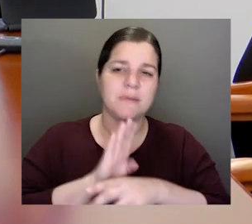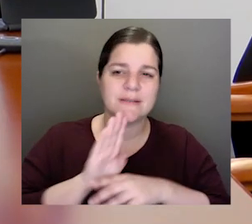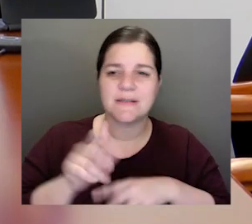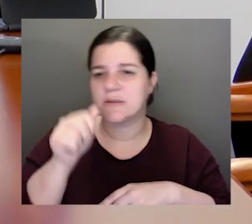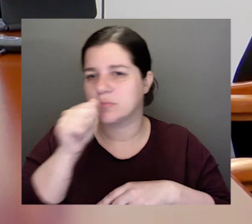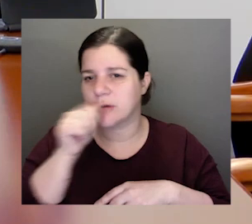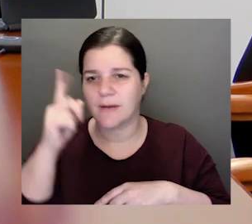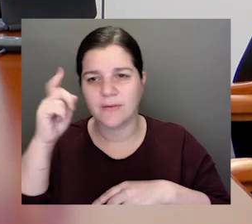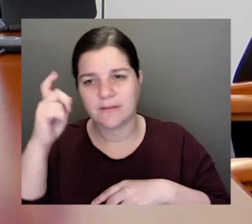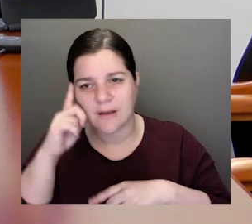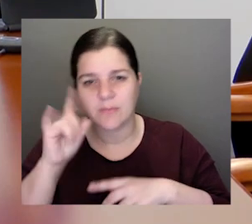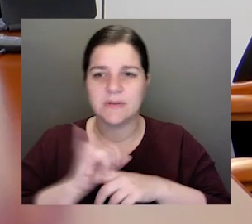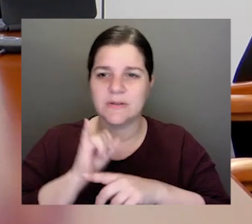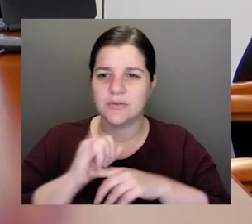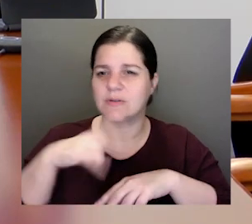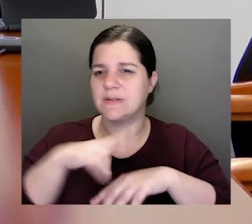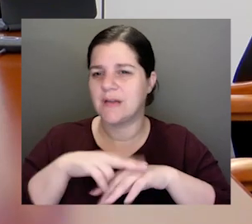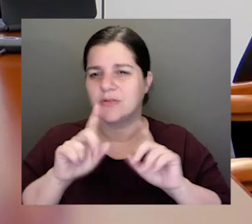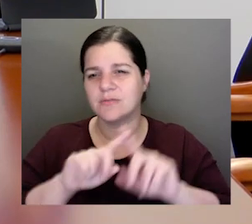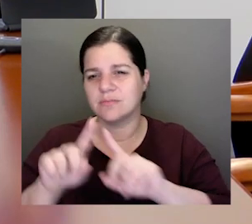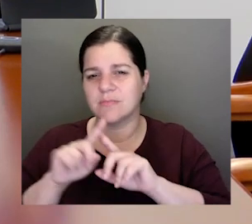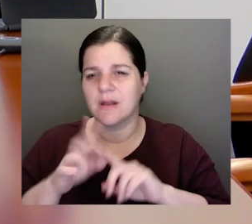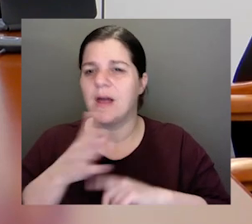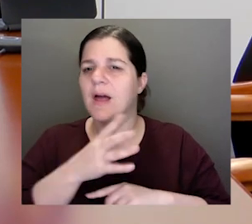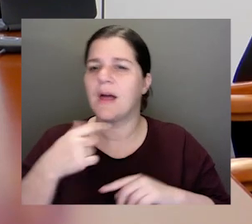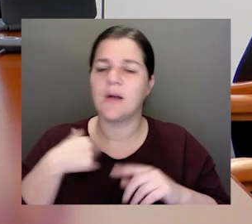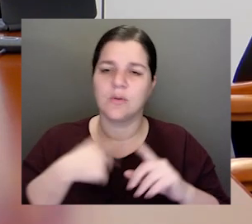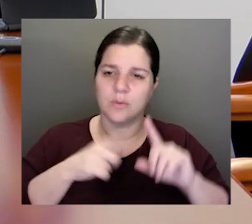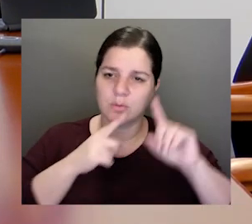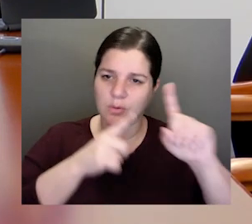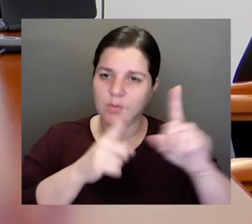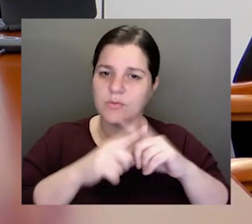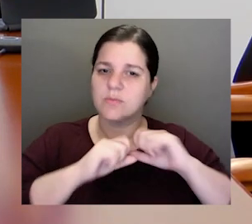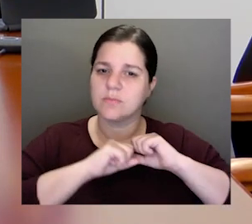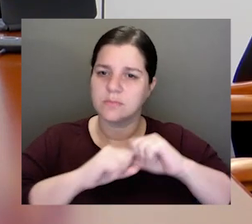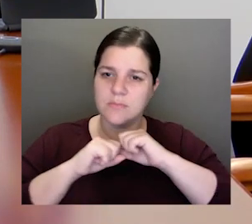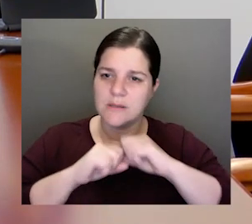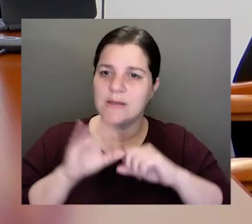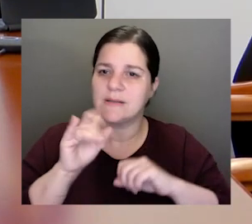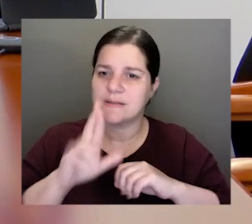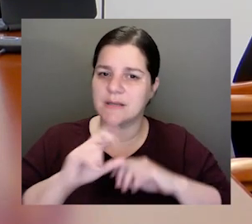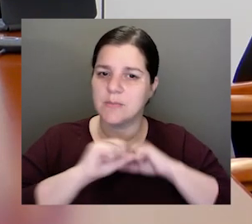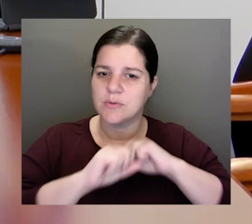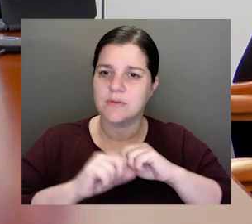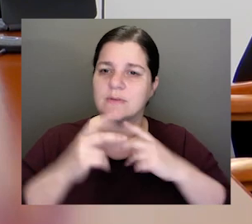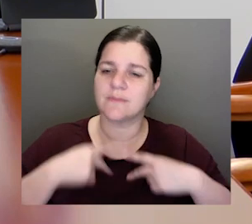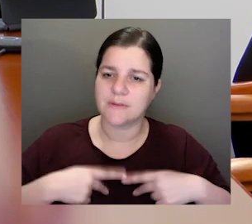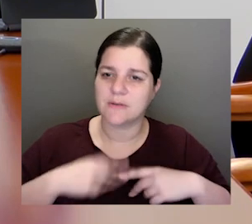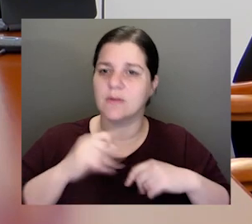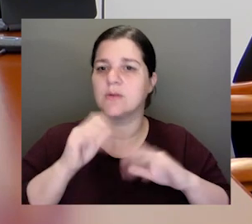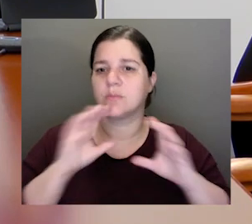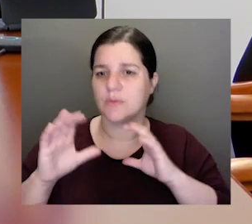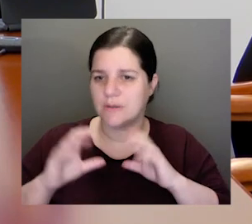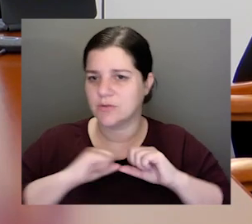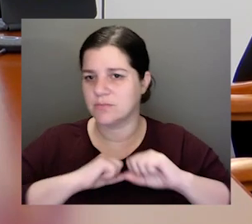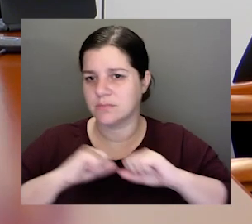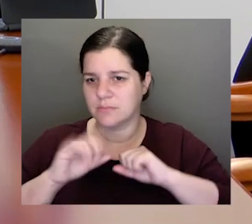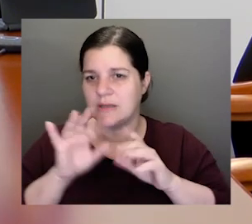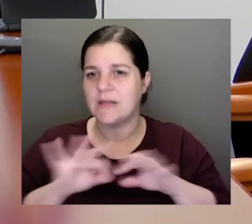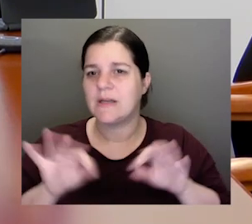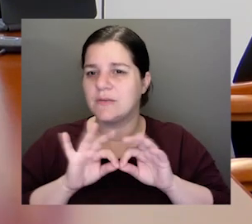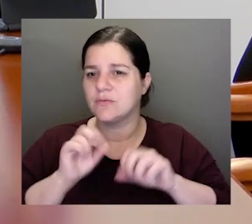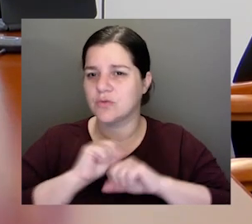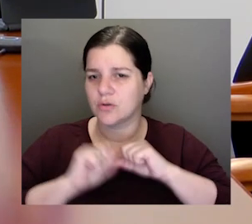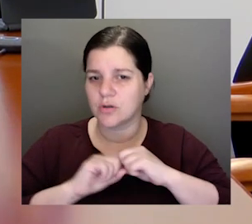to defend against an evolving range of threats spanning cybersecurity, infrastructure security, and emergency communications, while also scanning and planning for